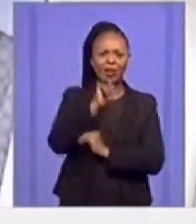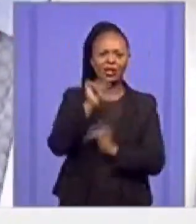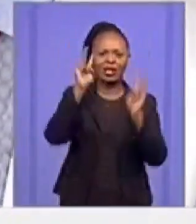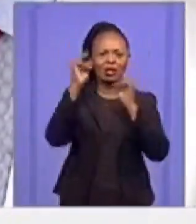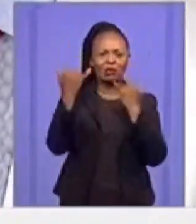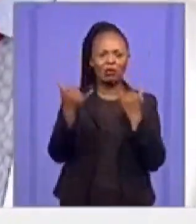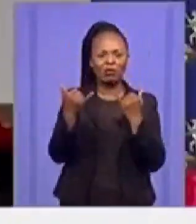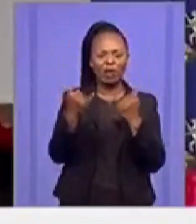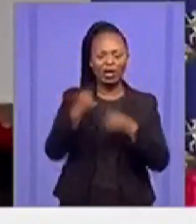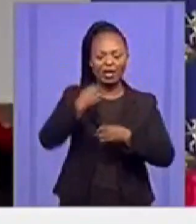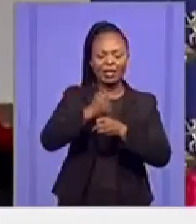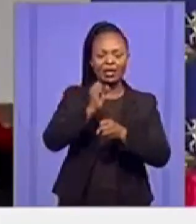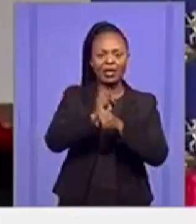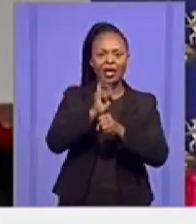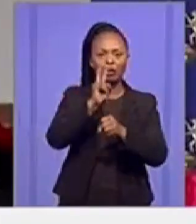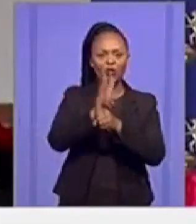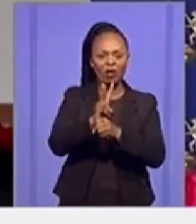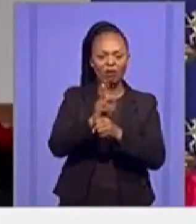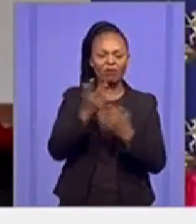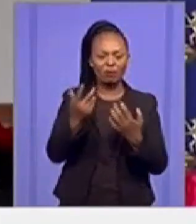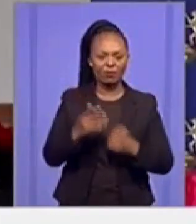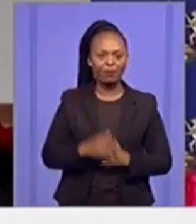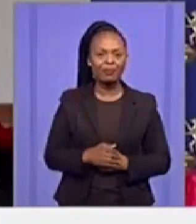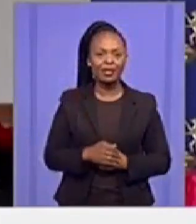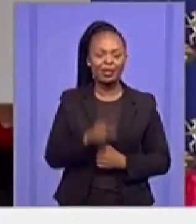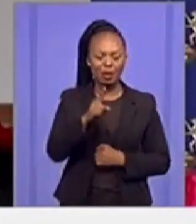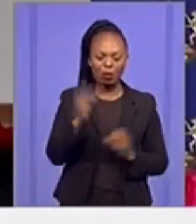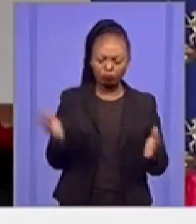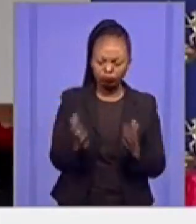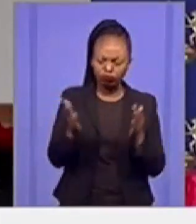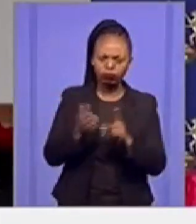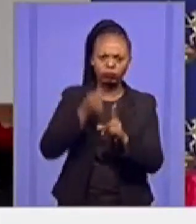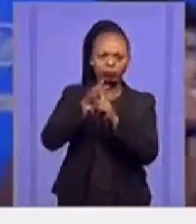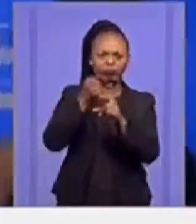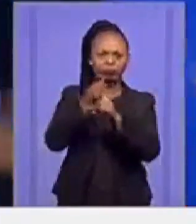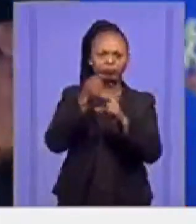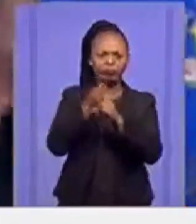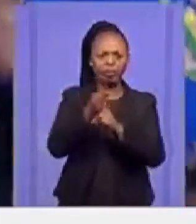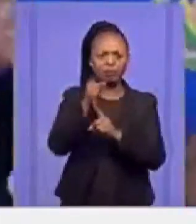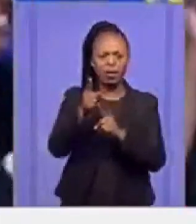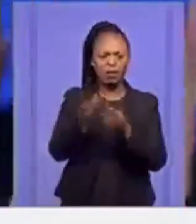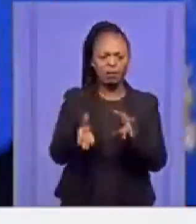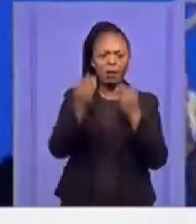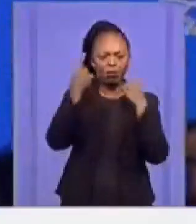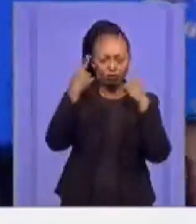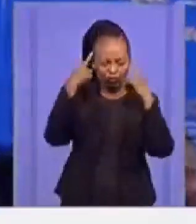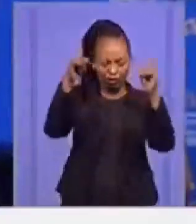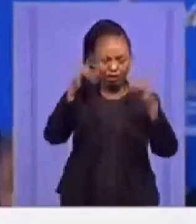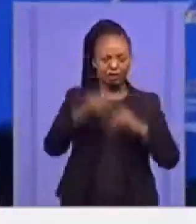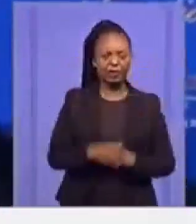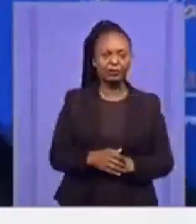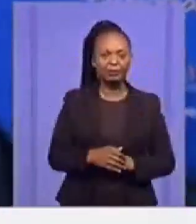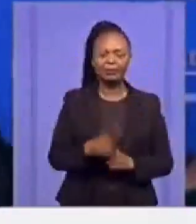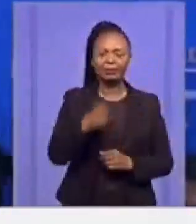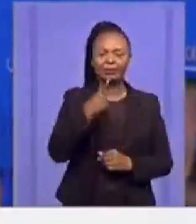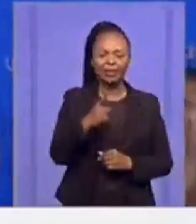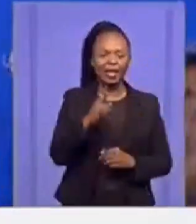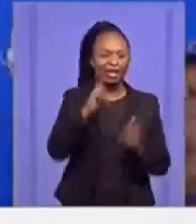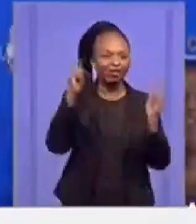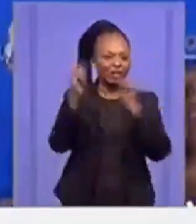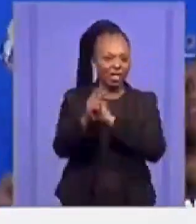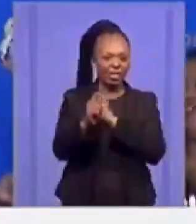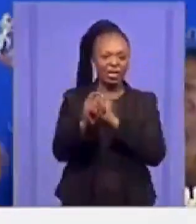ba sehlopha sa matric jwale mme le mongwe wa batho ba o lebeletse hore e mohlang go phatlalatswang jalo diphetho kabineteng